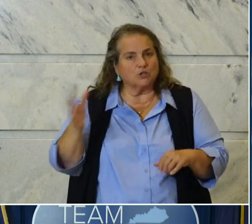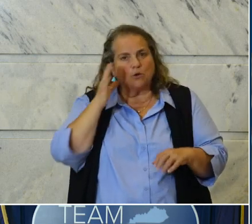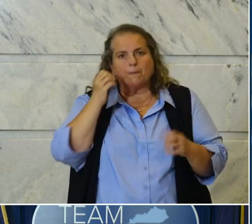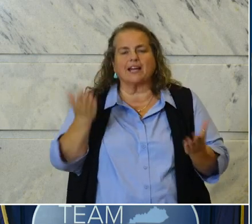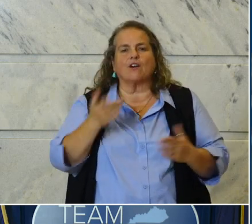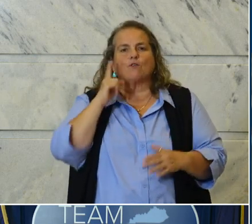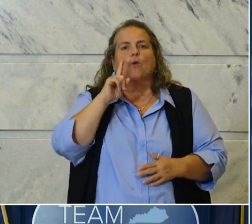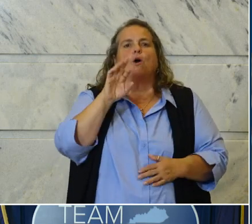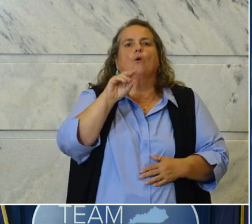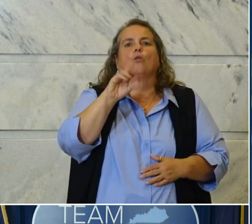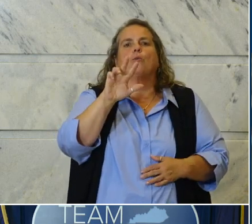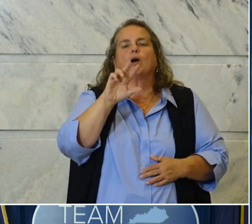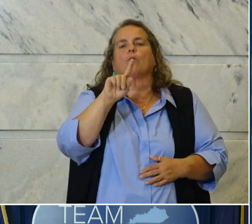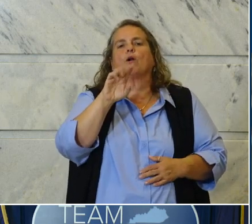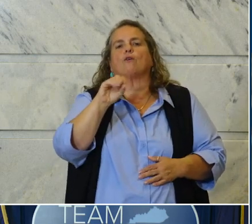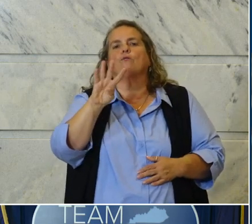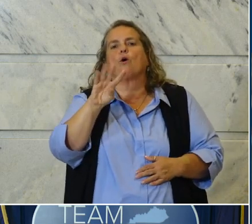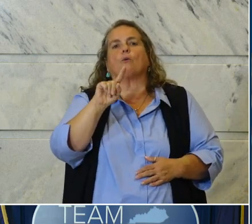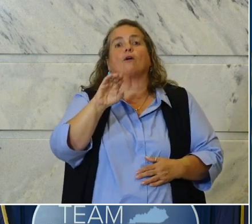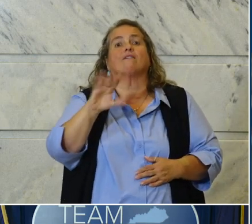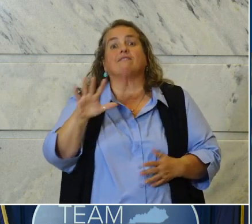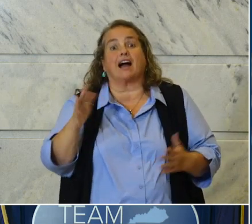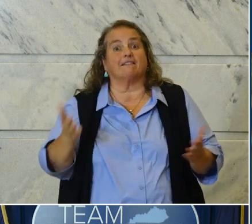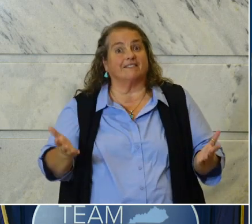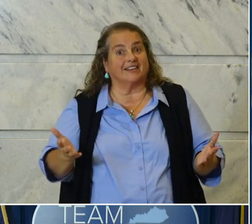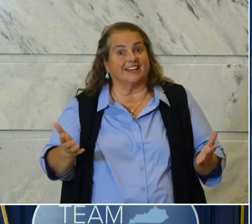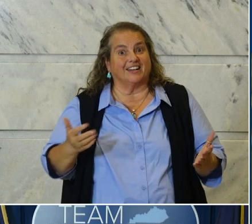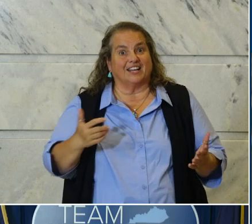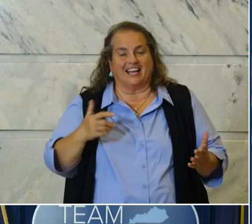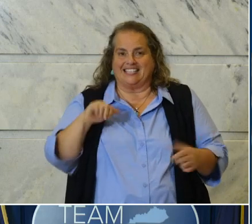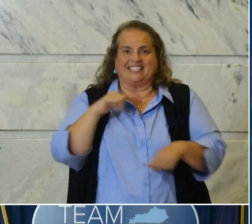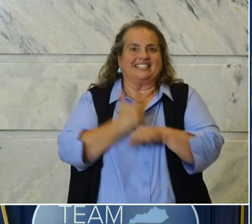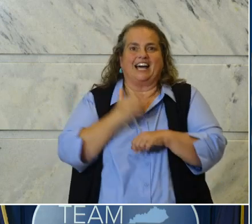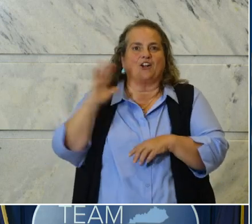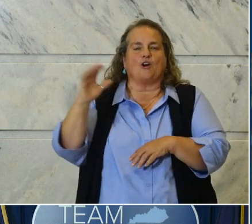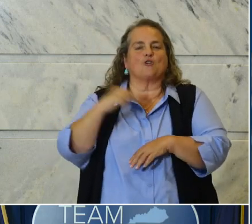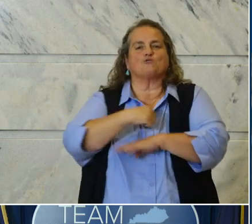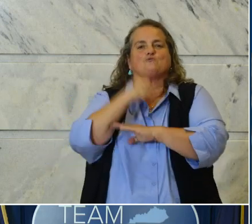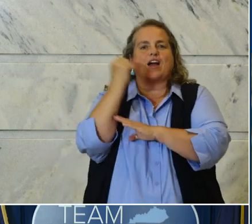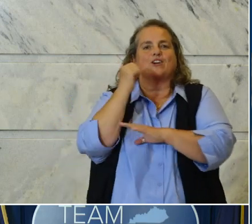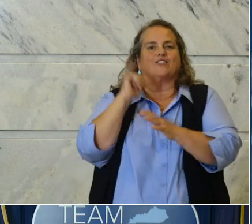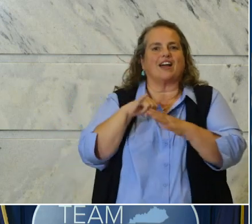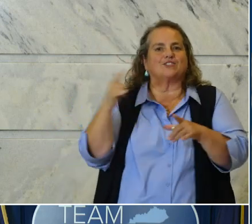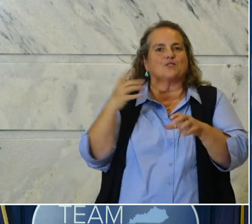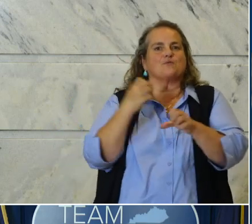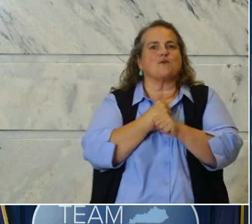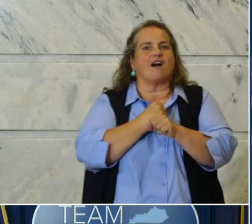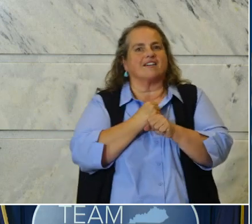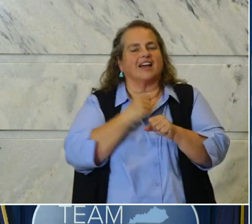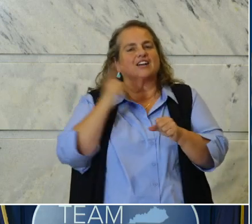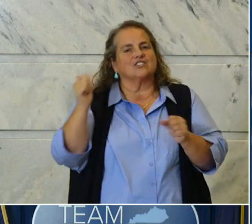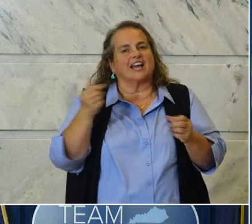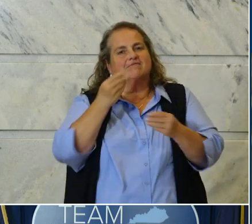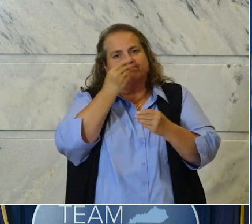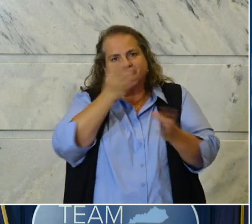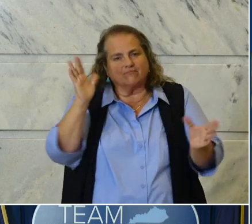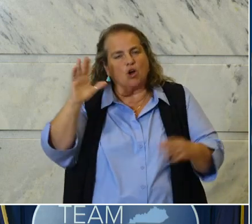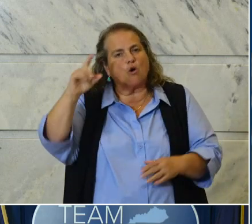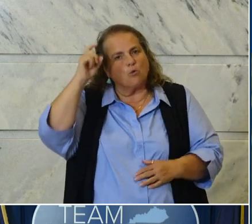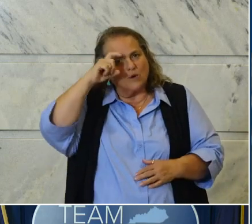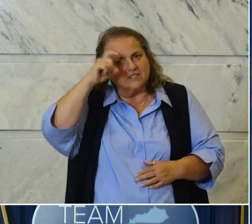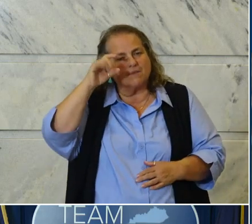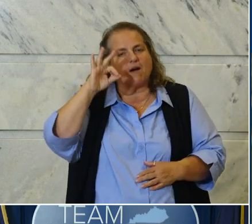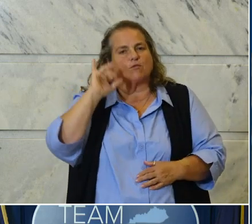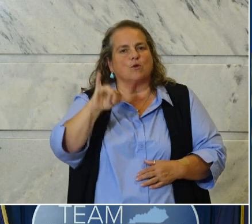4, 5, and set that record. Make sure that she can impart all the wisdom of